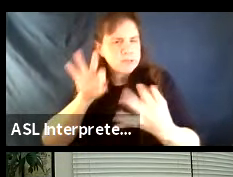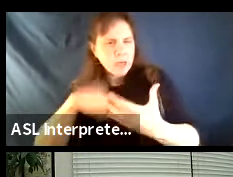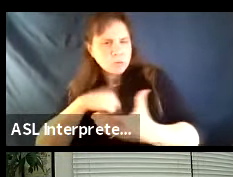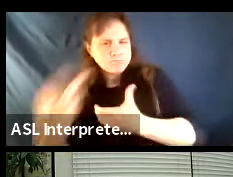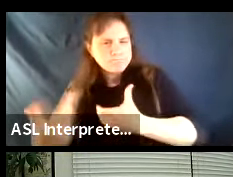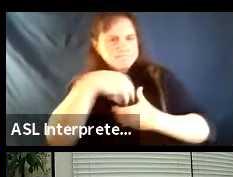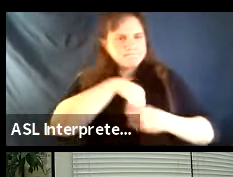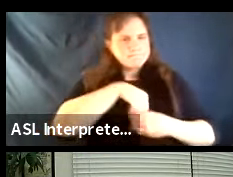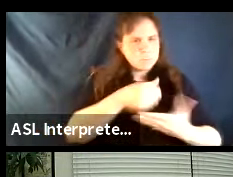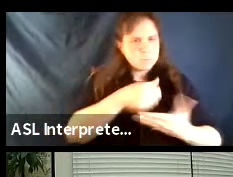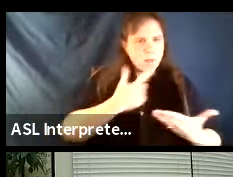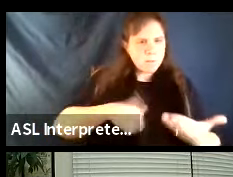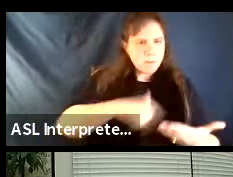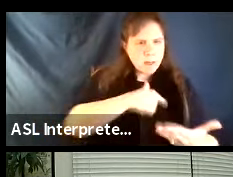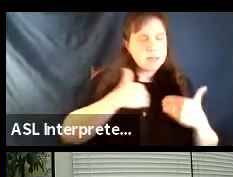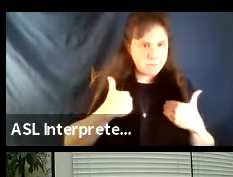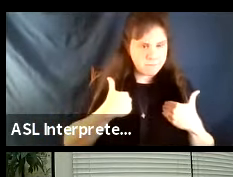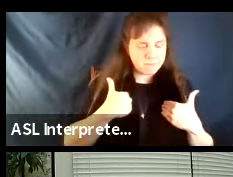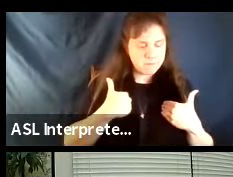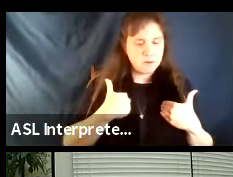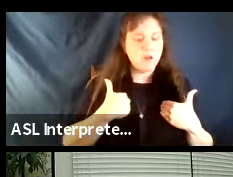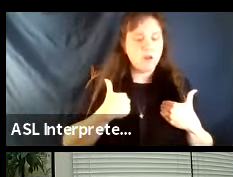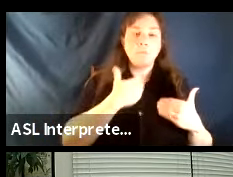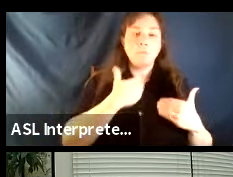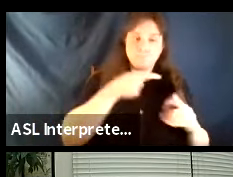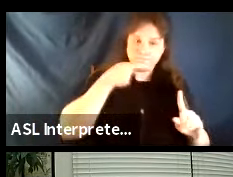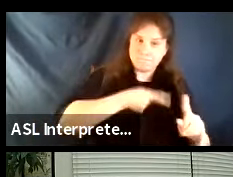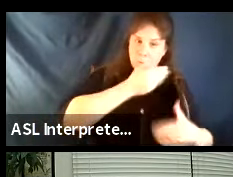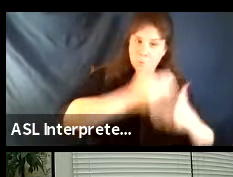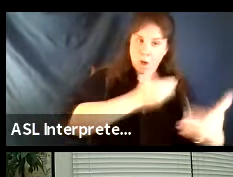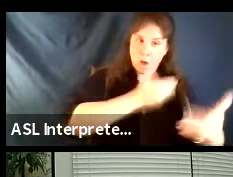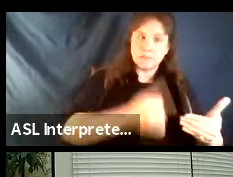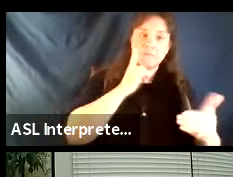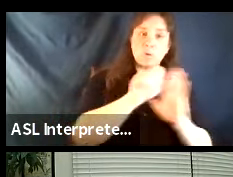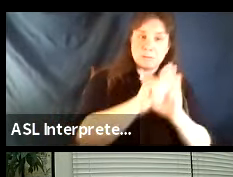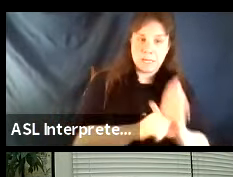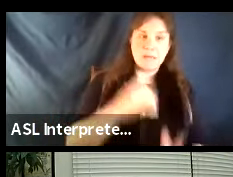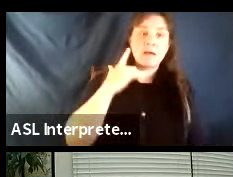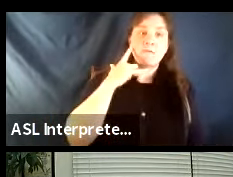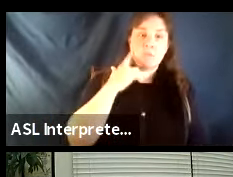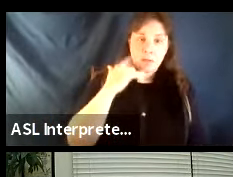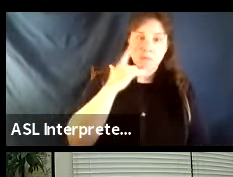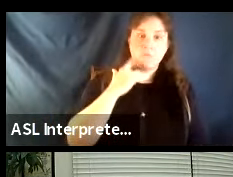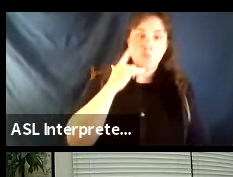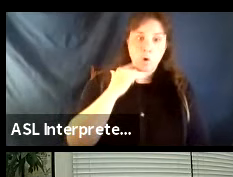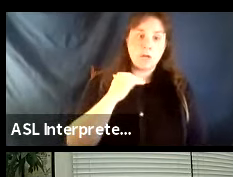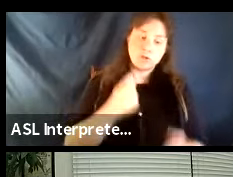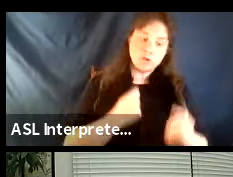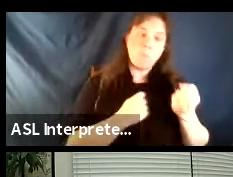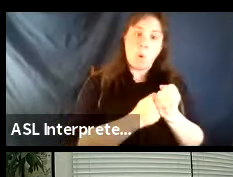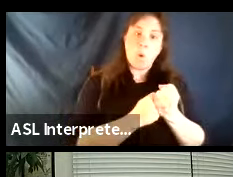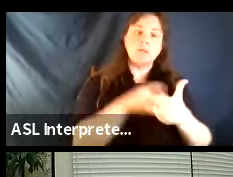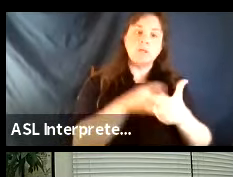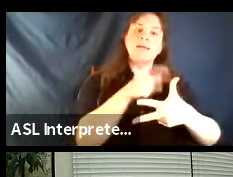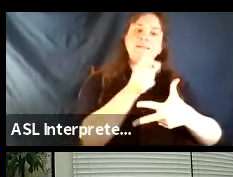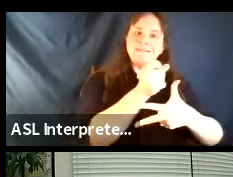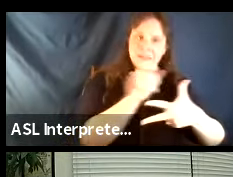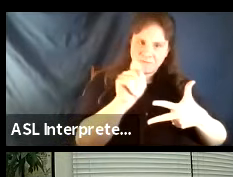can have a process in California that's based on our core principles of safety, equity,